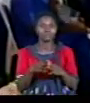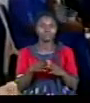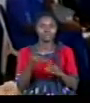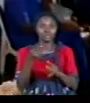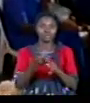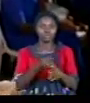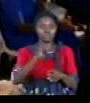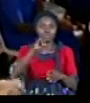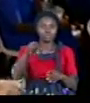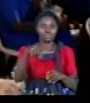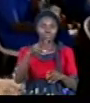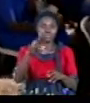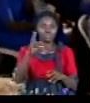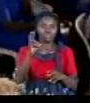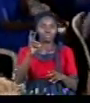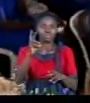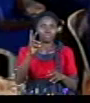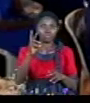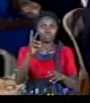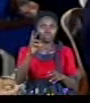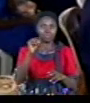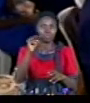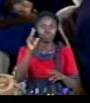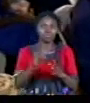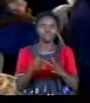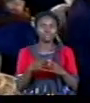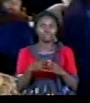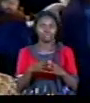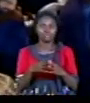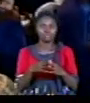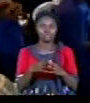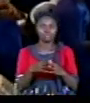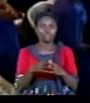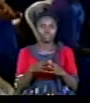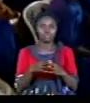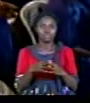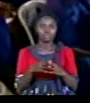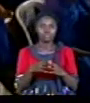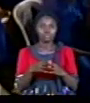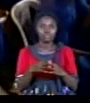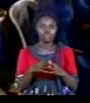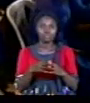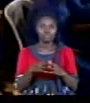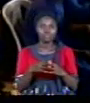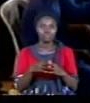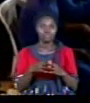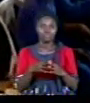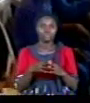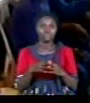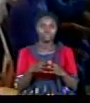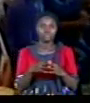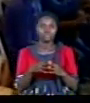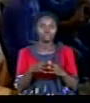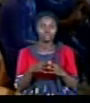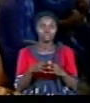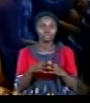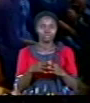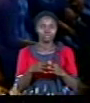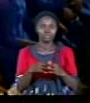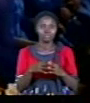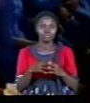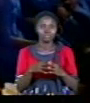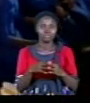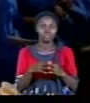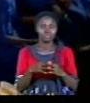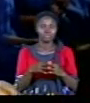leg had been stinging him since 2018 to the point that he was referred to a neurologist. But at a total